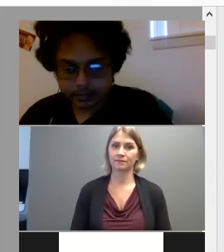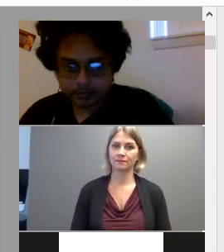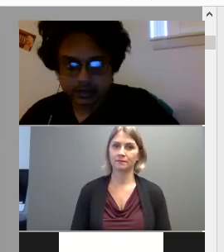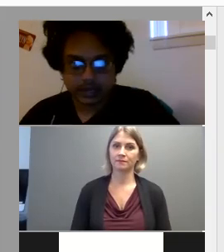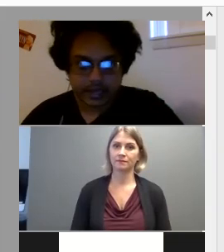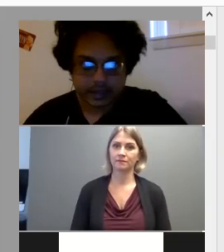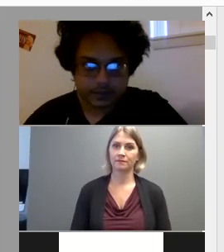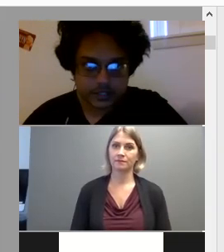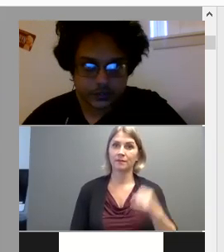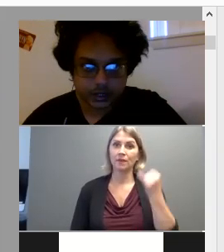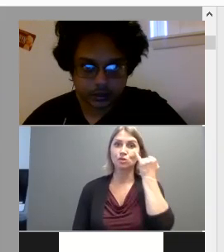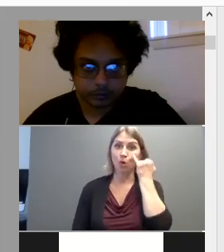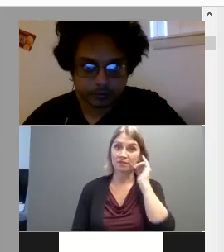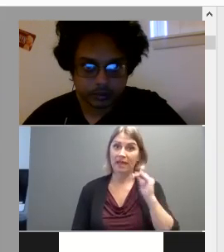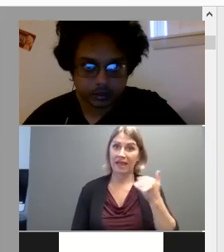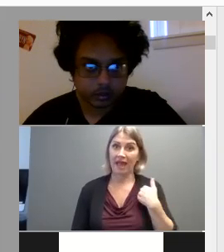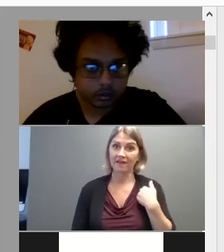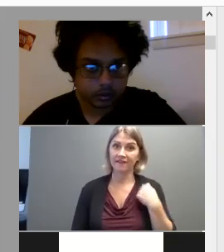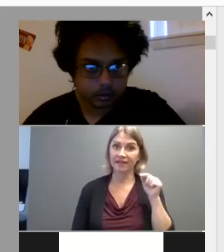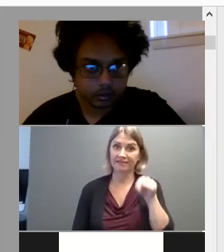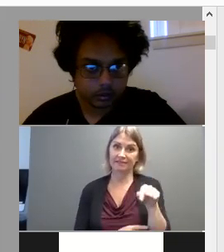Let's say that I have this tree.